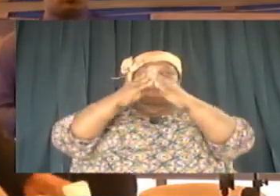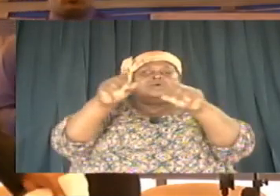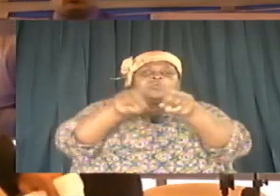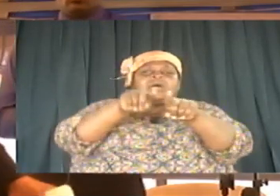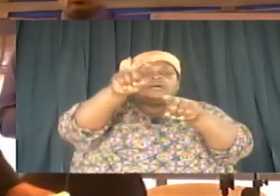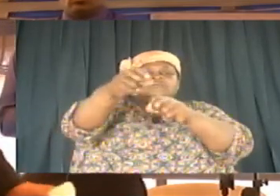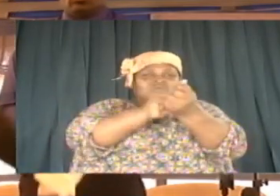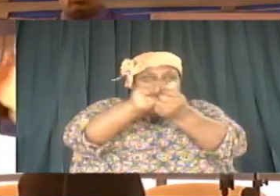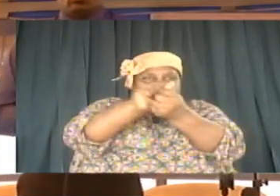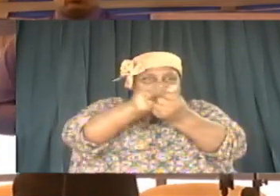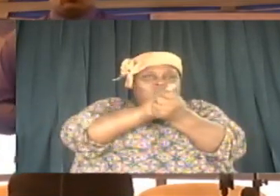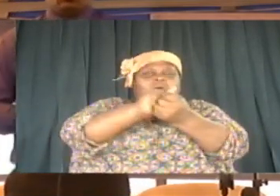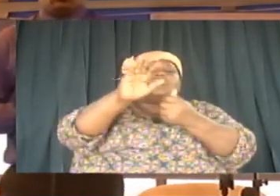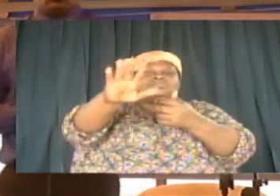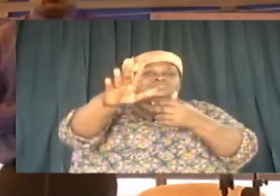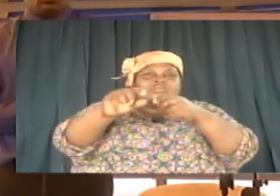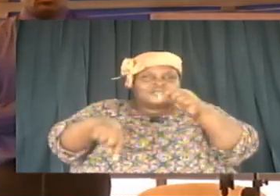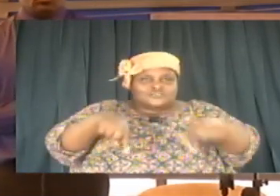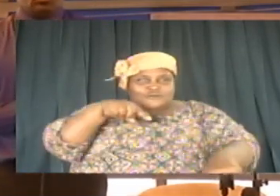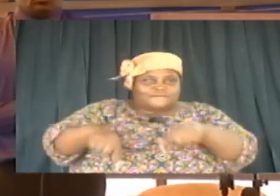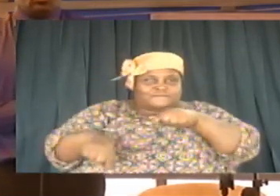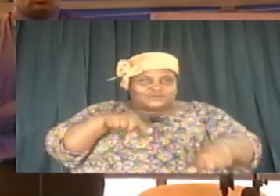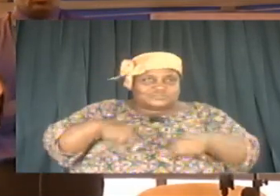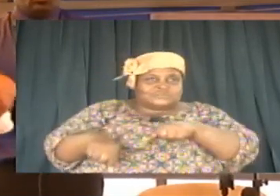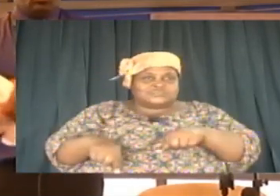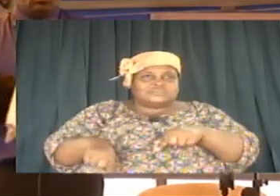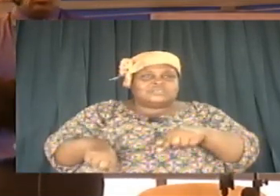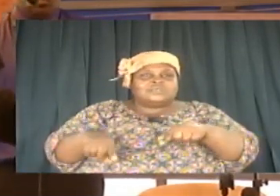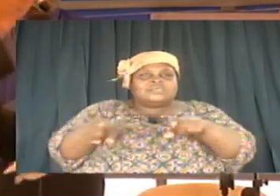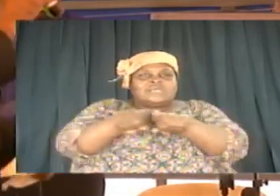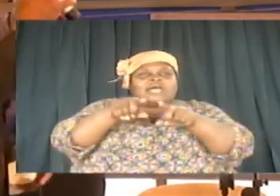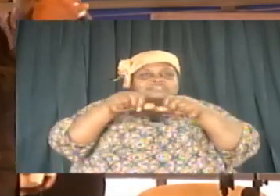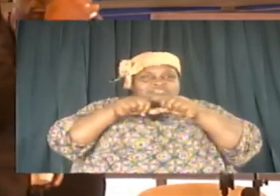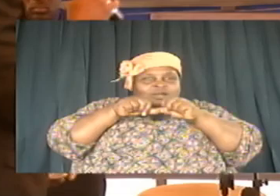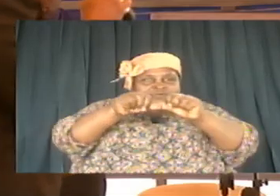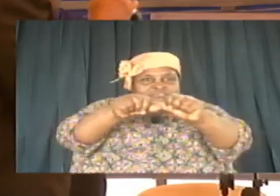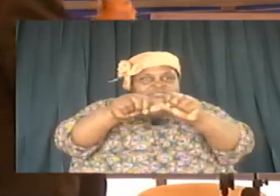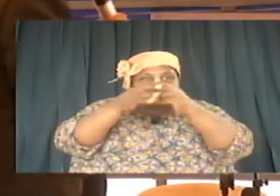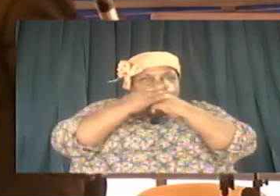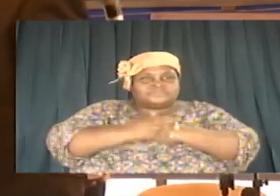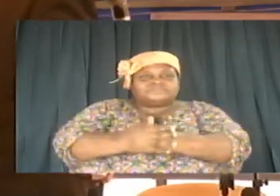wash, we're giving you a few moments as we continue to worship God.